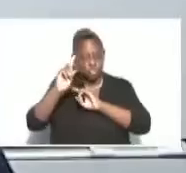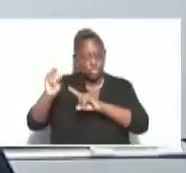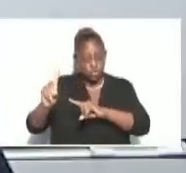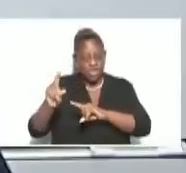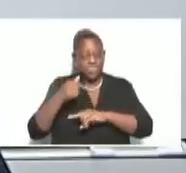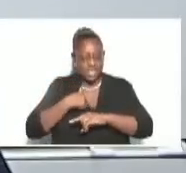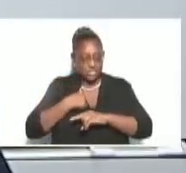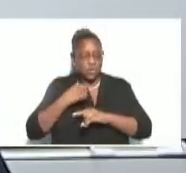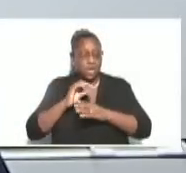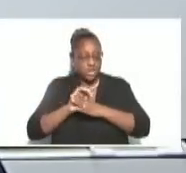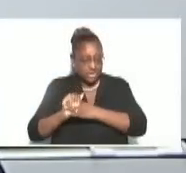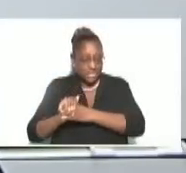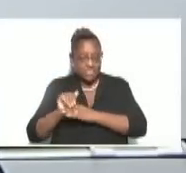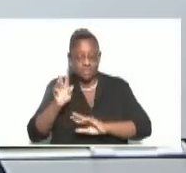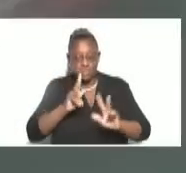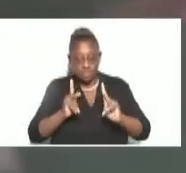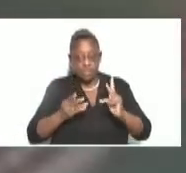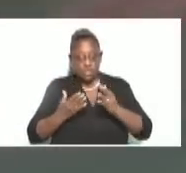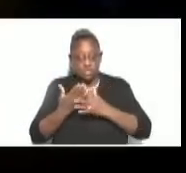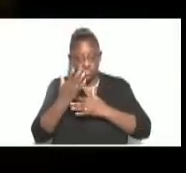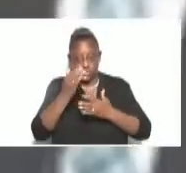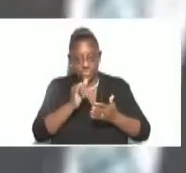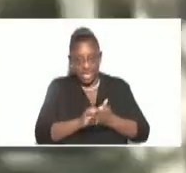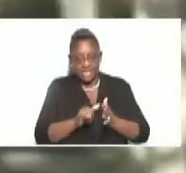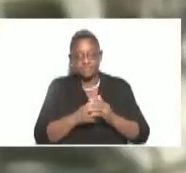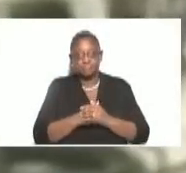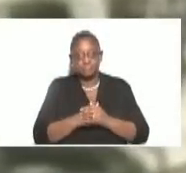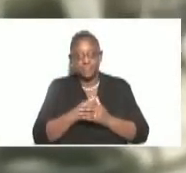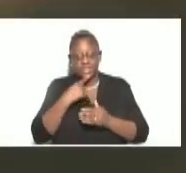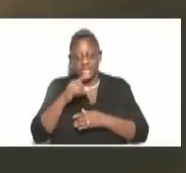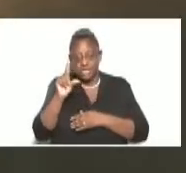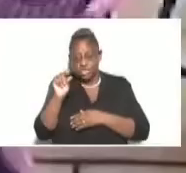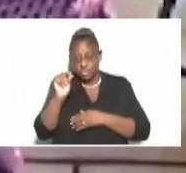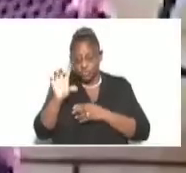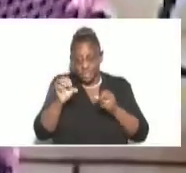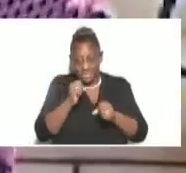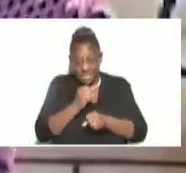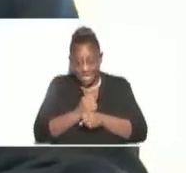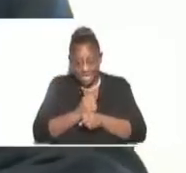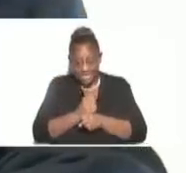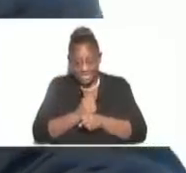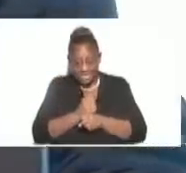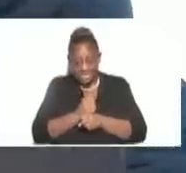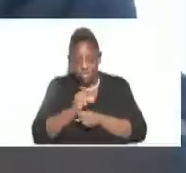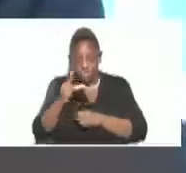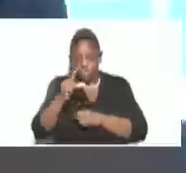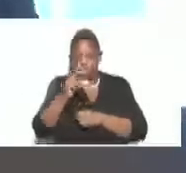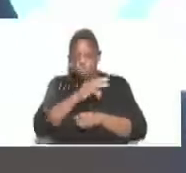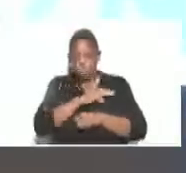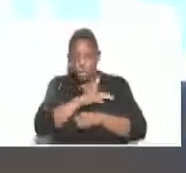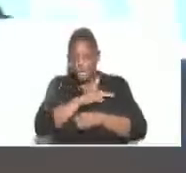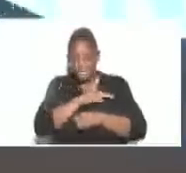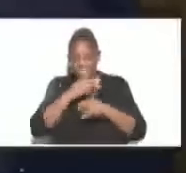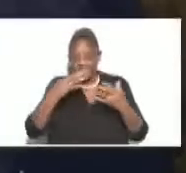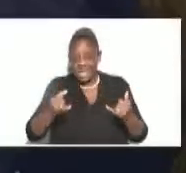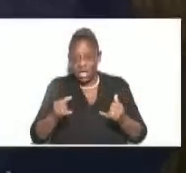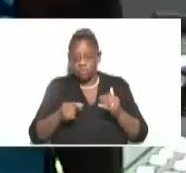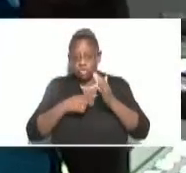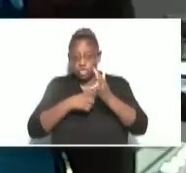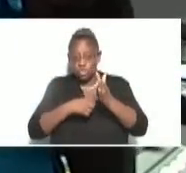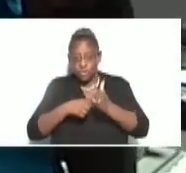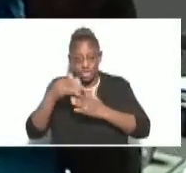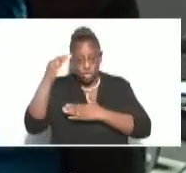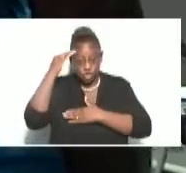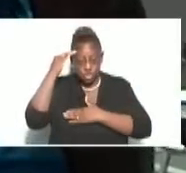I'm doing, leading the people through that. After his 20-plus years stint in media, Watson now channeling his knowledge, passion,